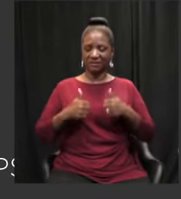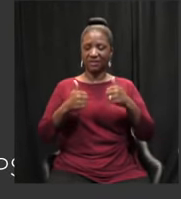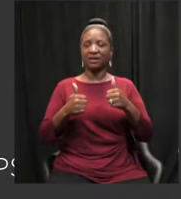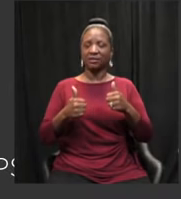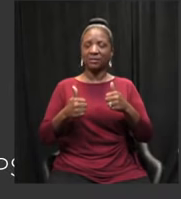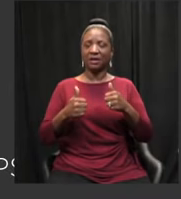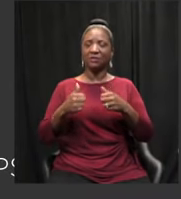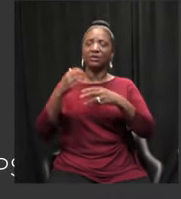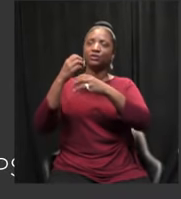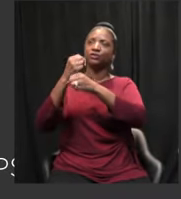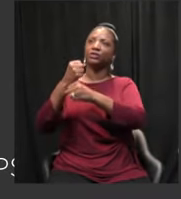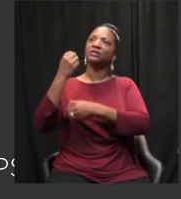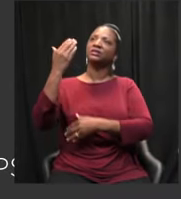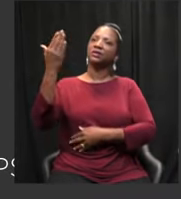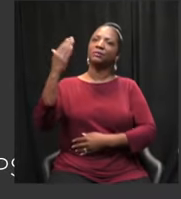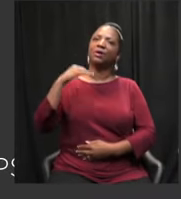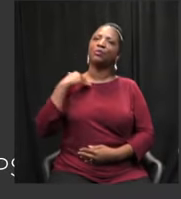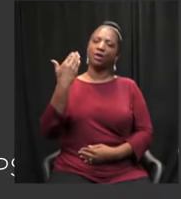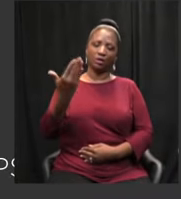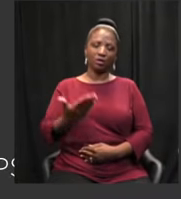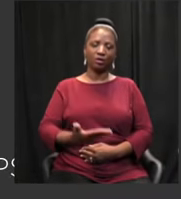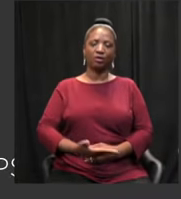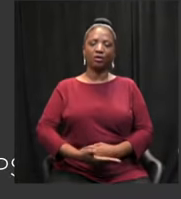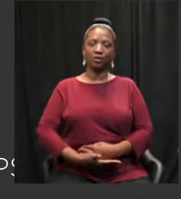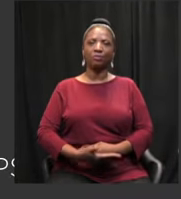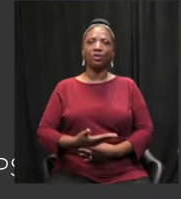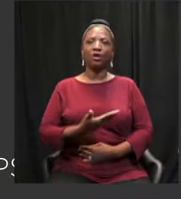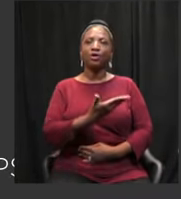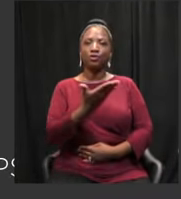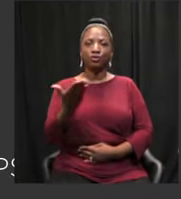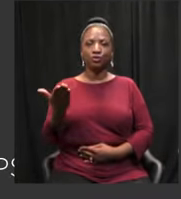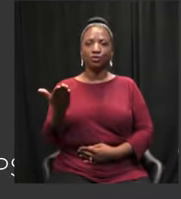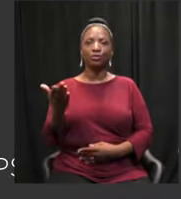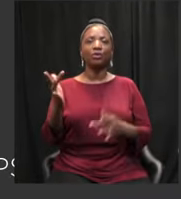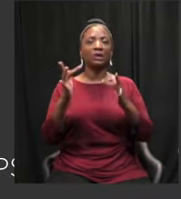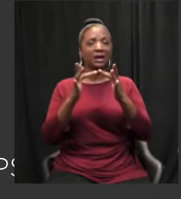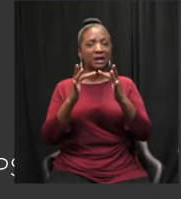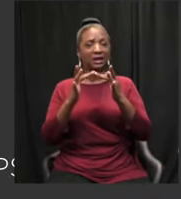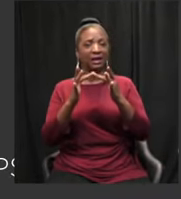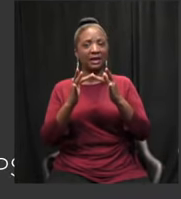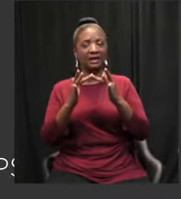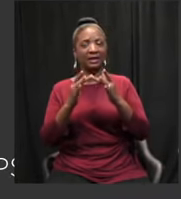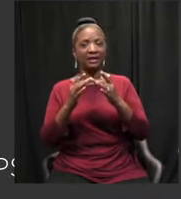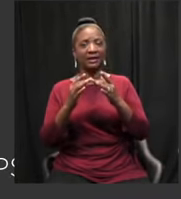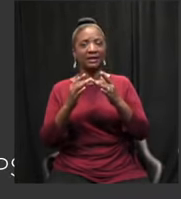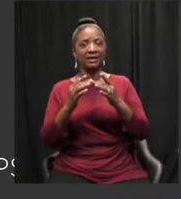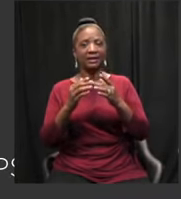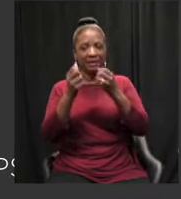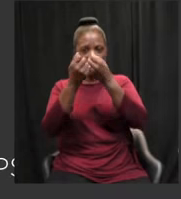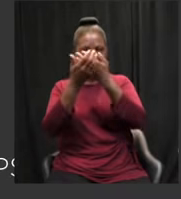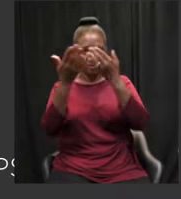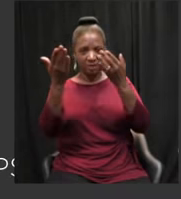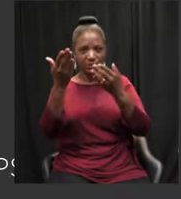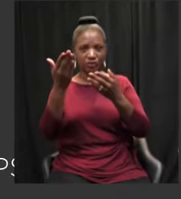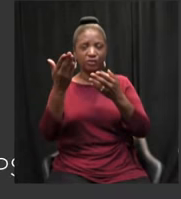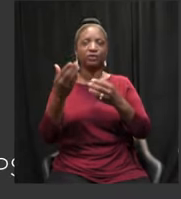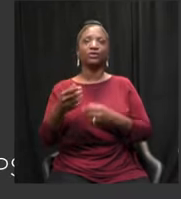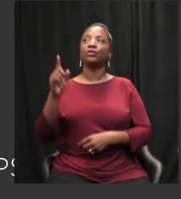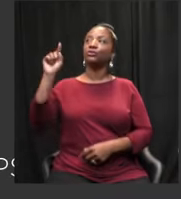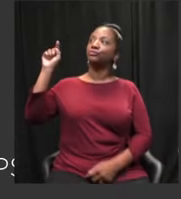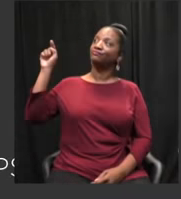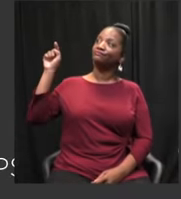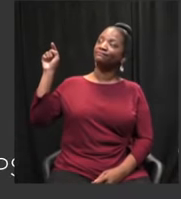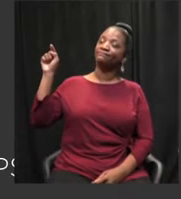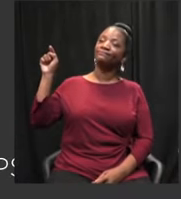to invite you even right now. If you're online, there's information at the bottom of the screen. If you're in this room today and you want to follow after him